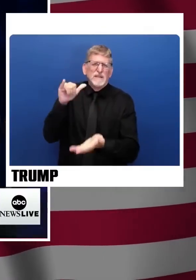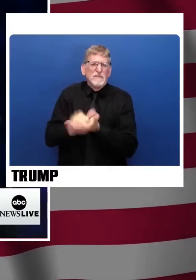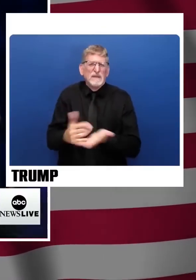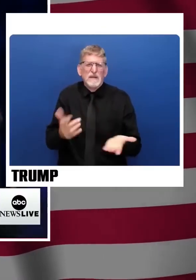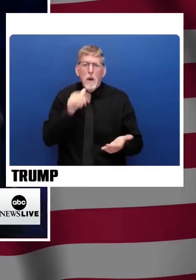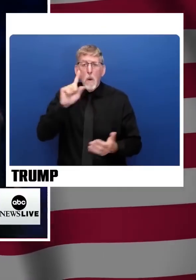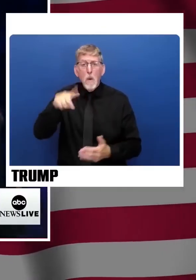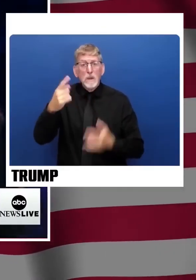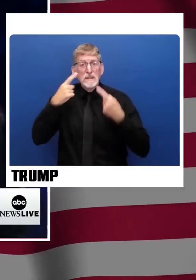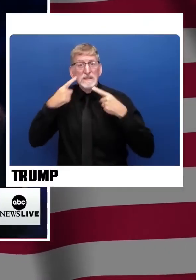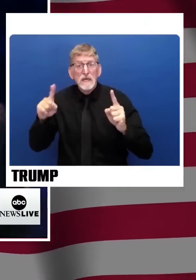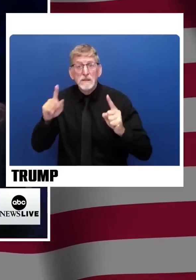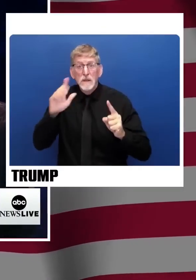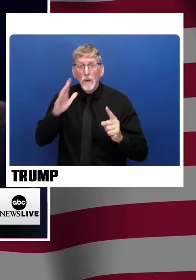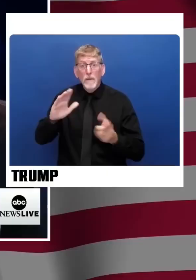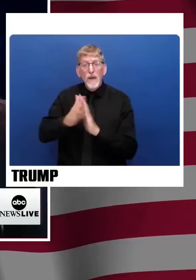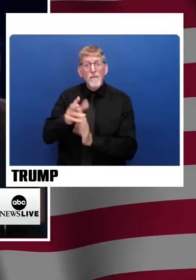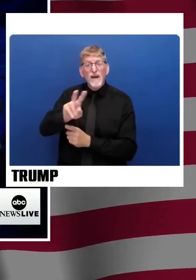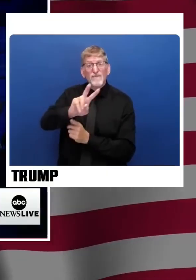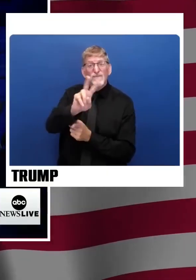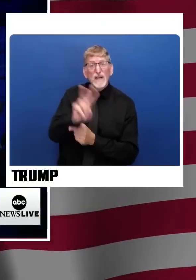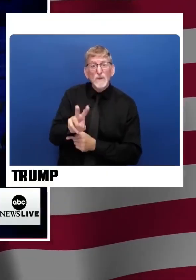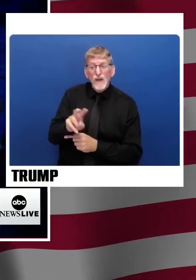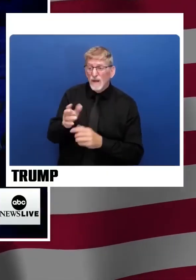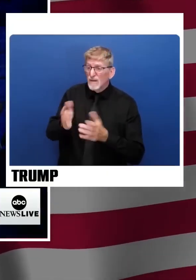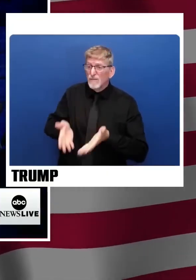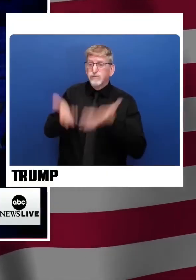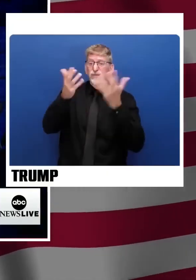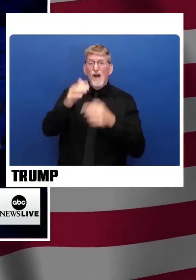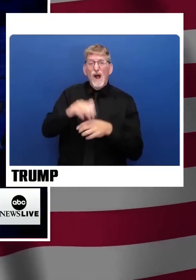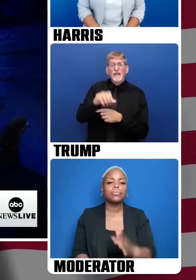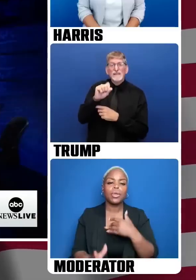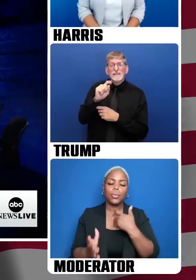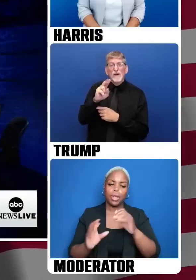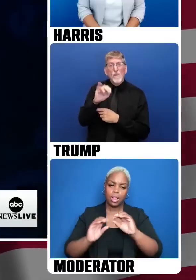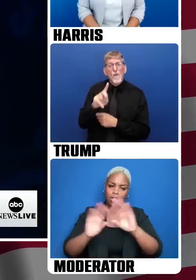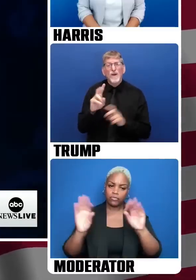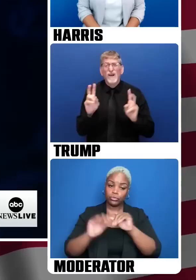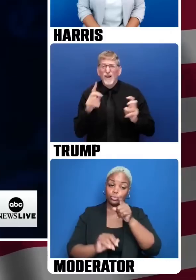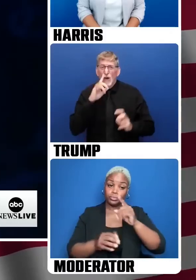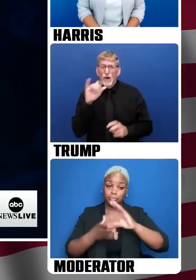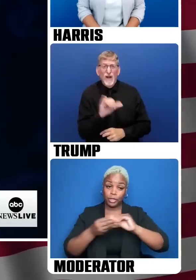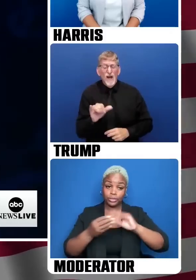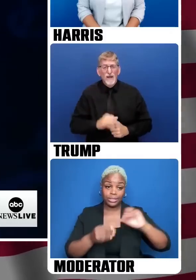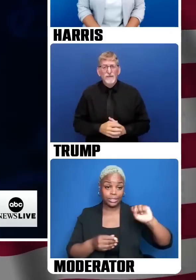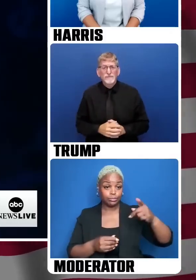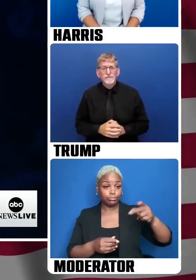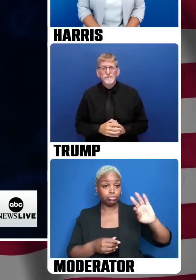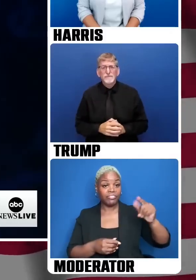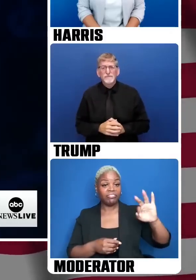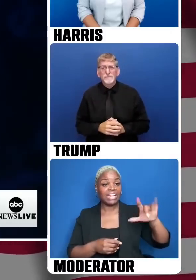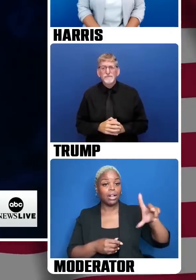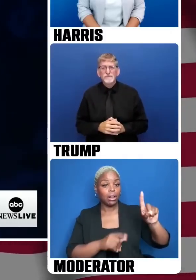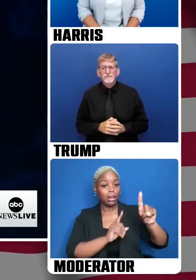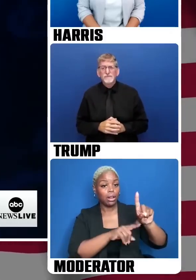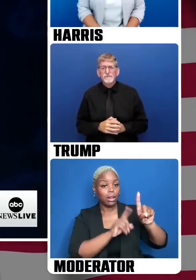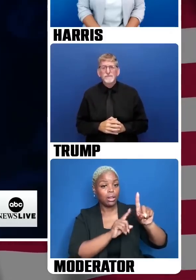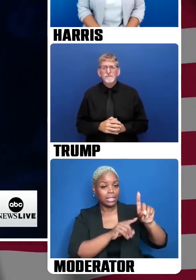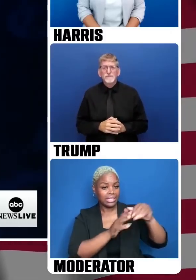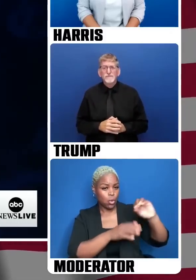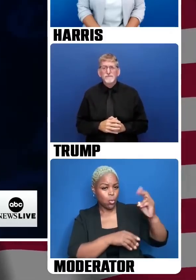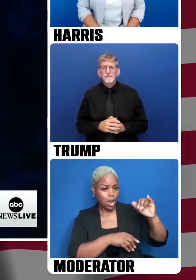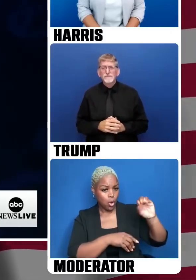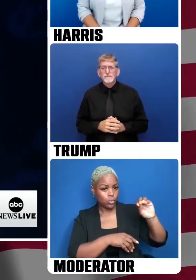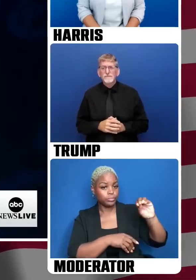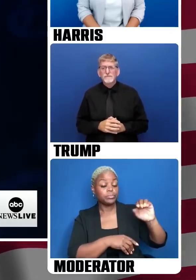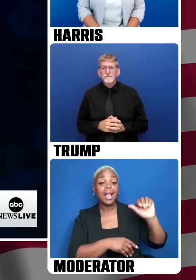on steroids. I just want to clarify here. You bring up Springfield, Ohio, and ABC News did reach out to the city manager there. He told